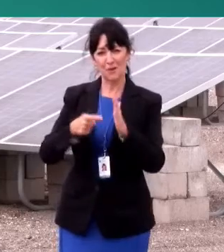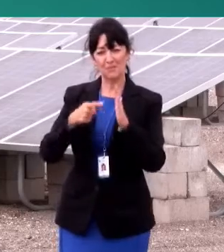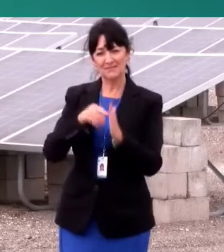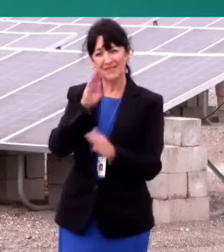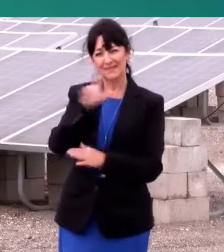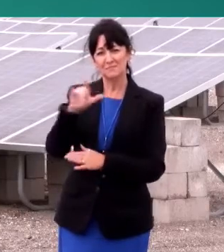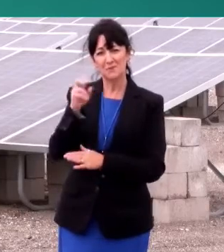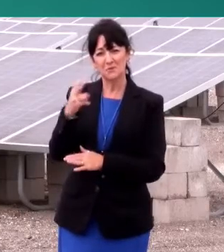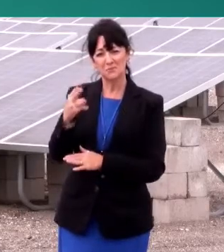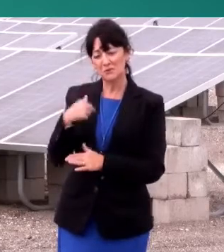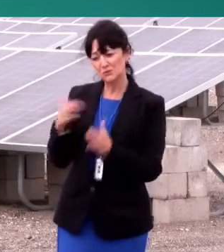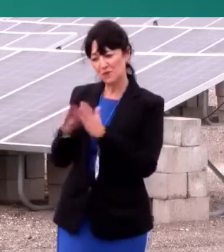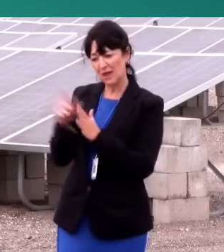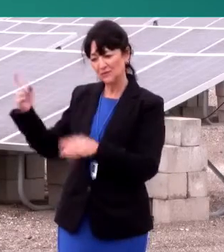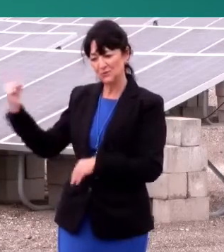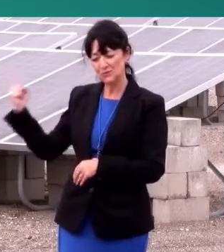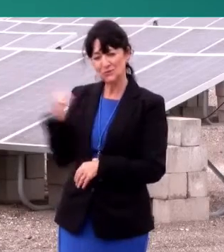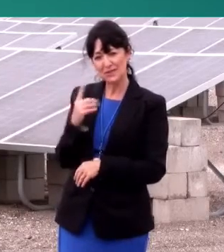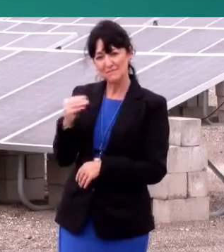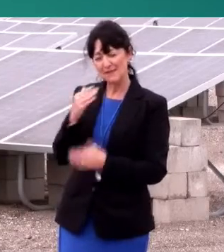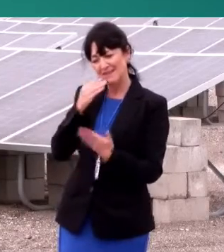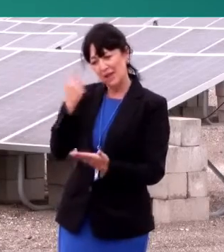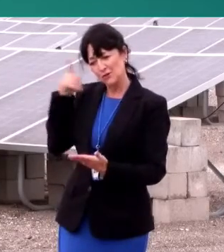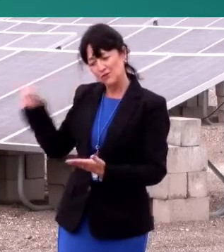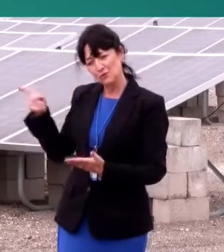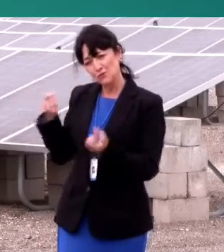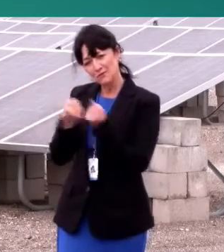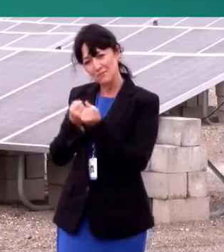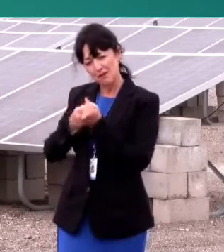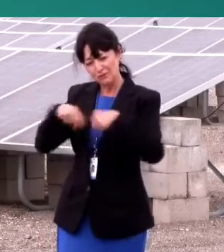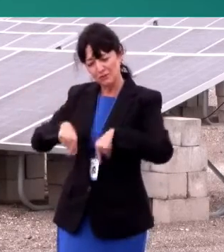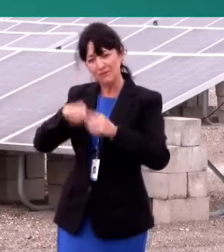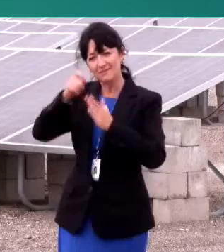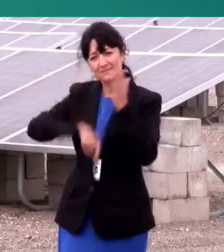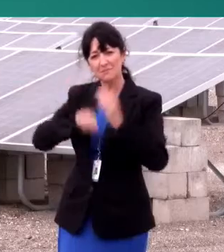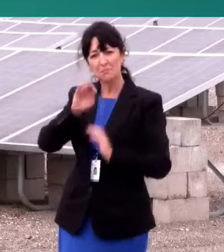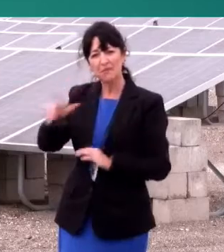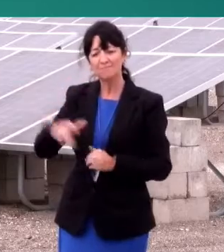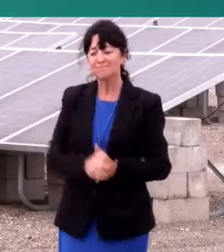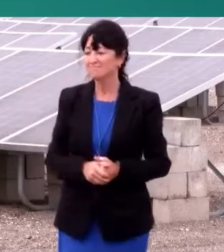so I will ask you to come forward, and thank you for your sponsorship of this bill.